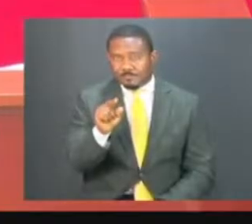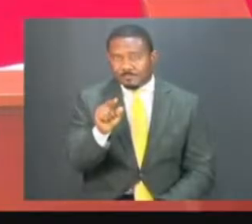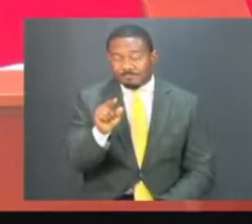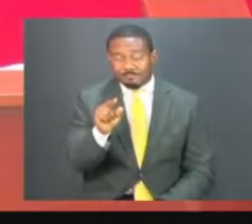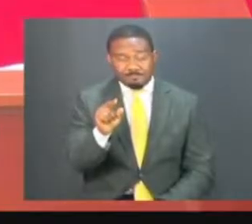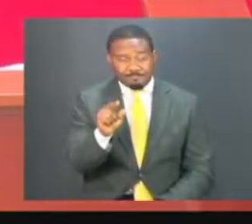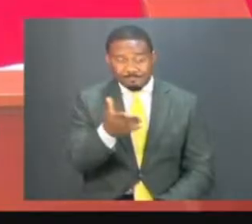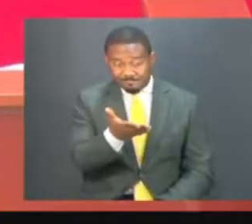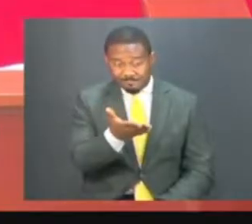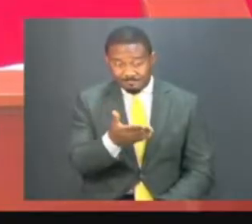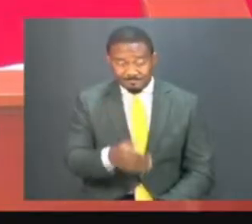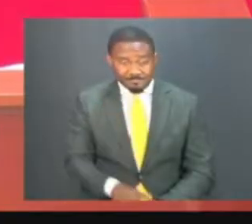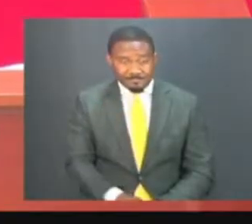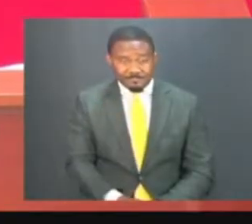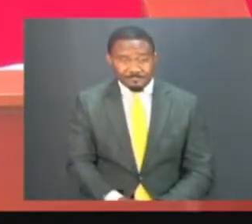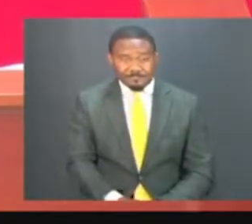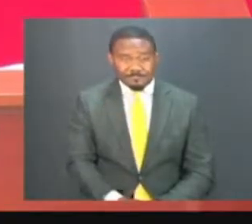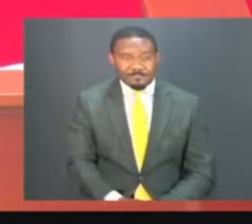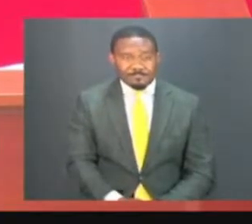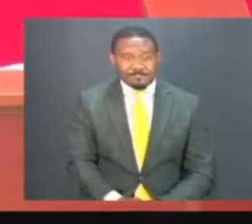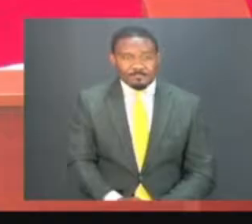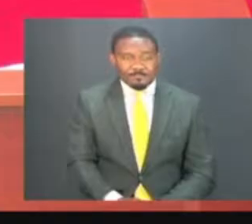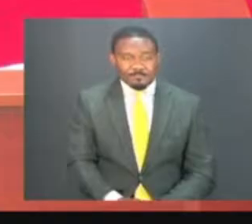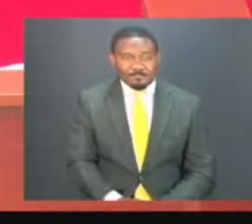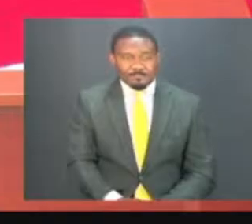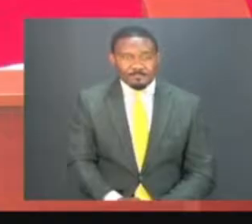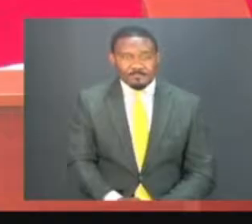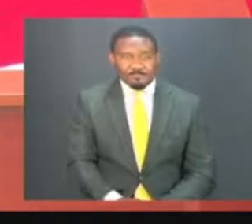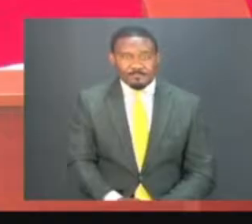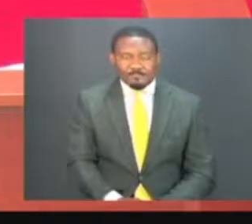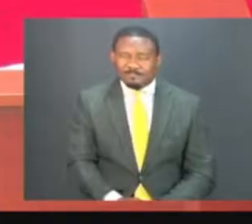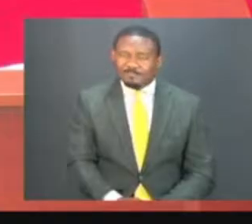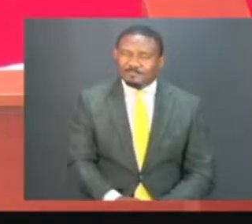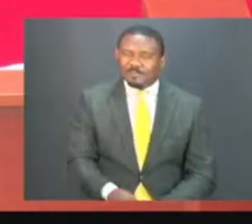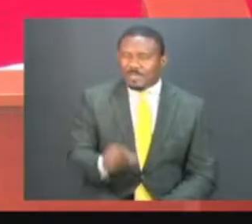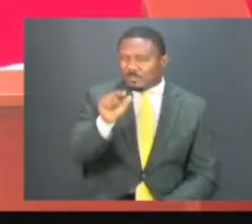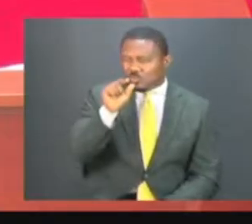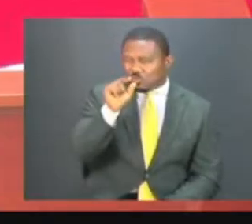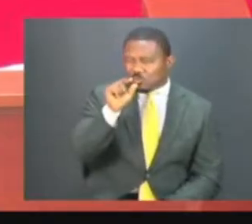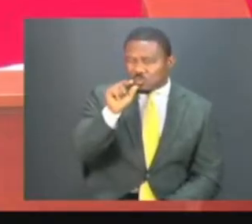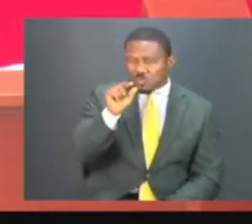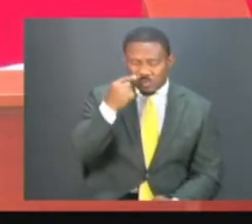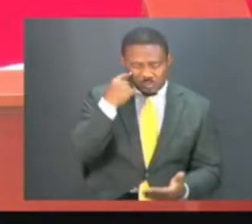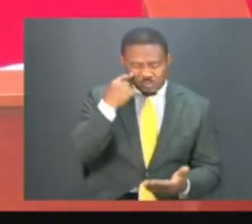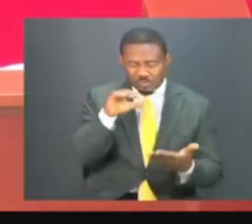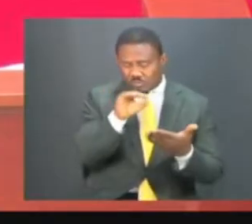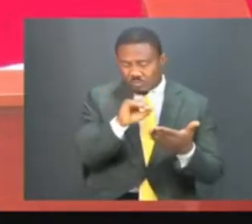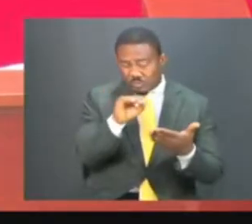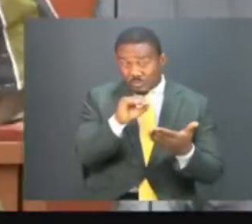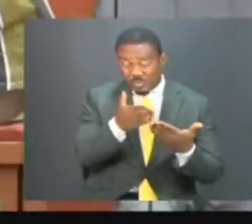Yes? Mr. Speaker, just a minor observation I've made on page 10.